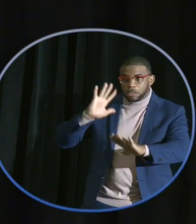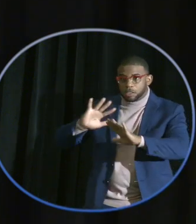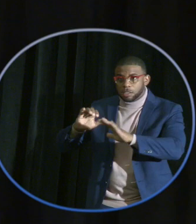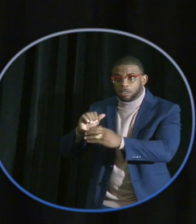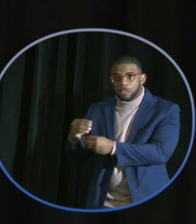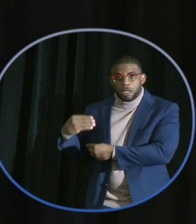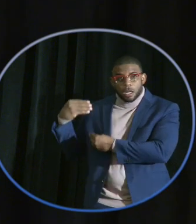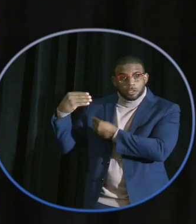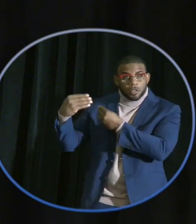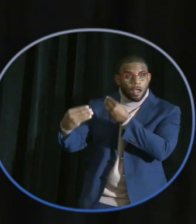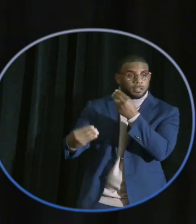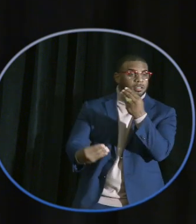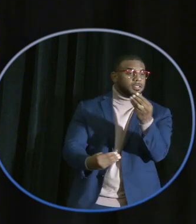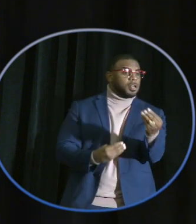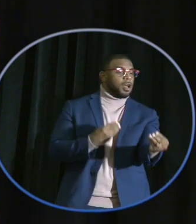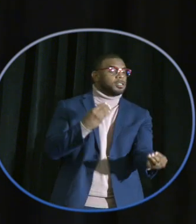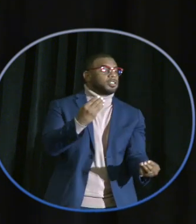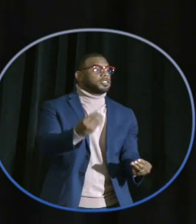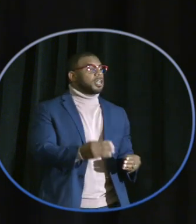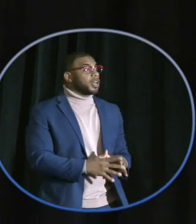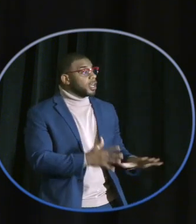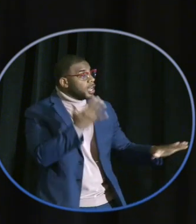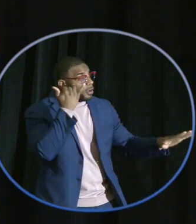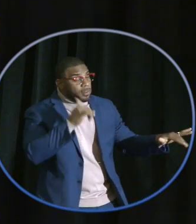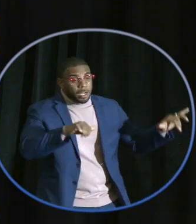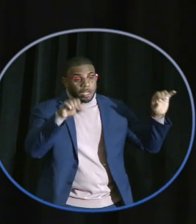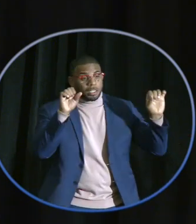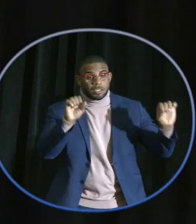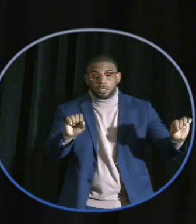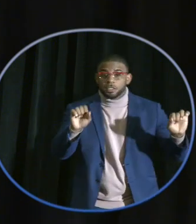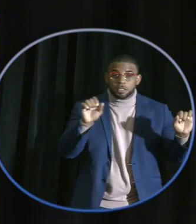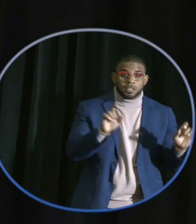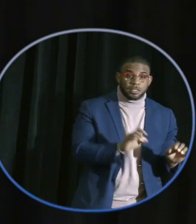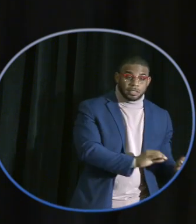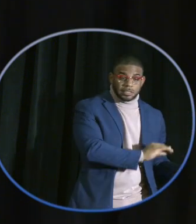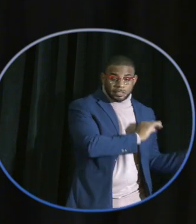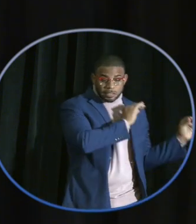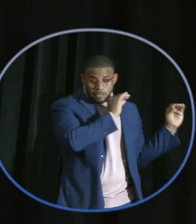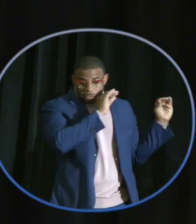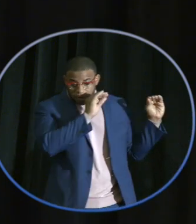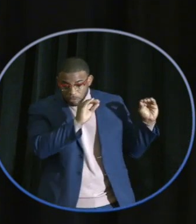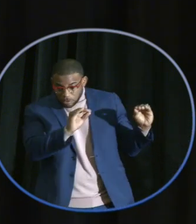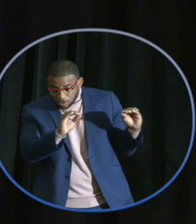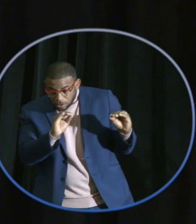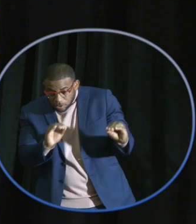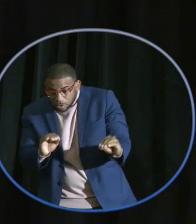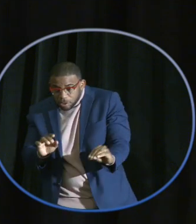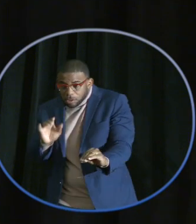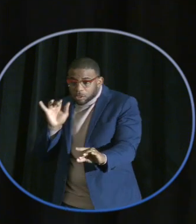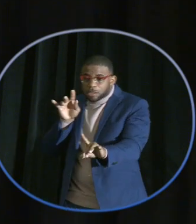pass along, if I can cheer